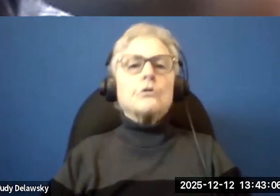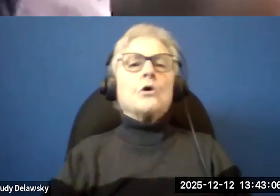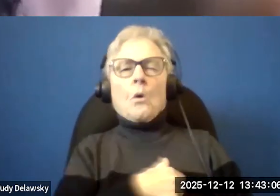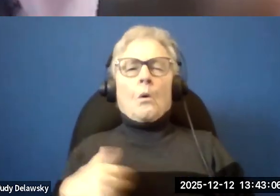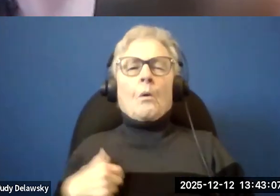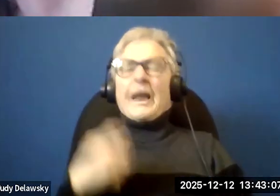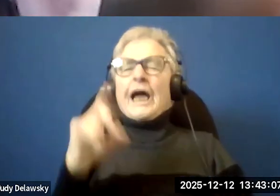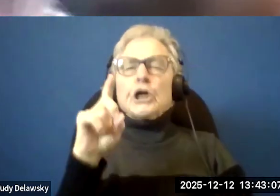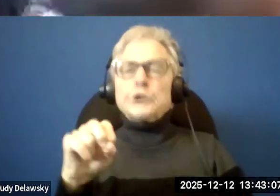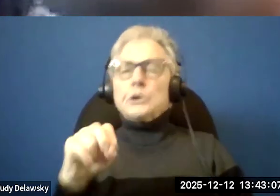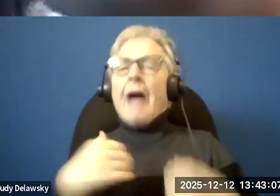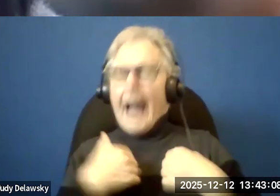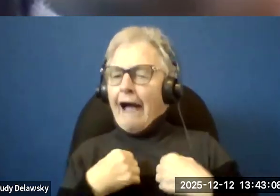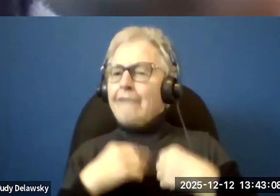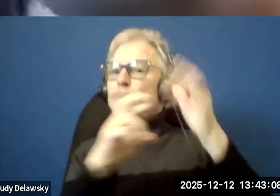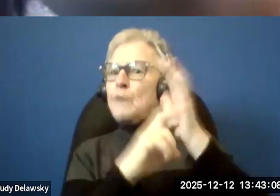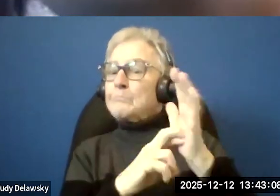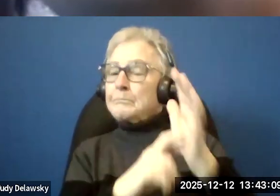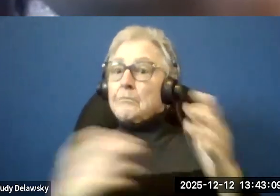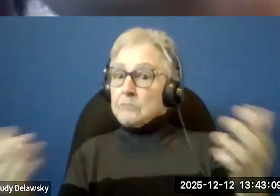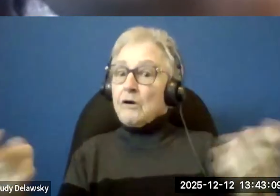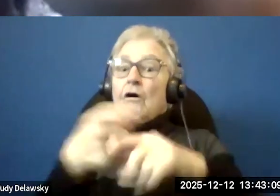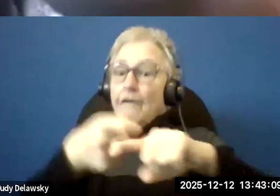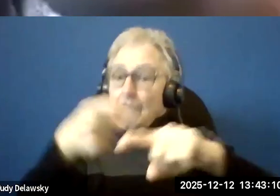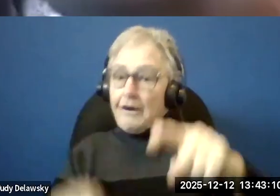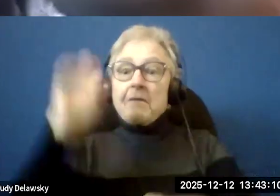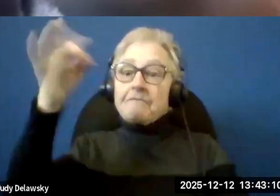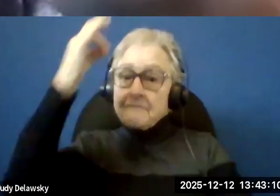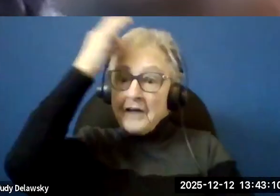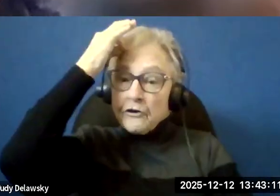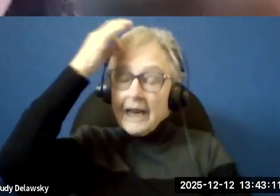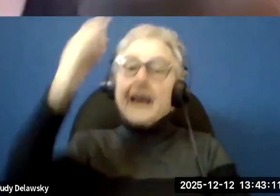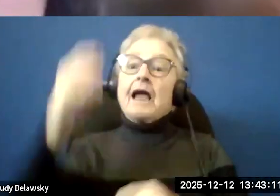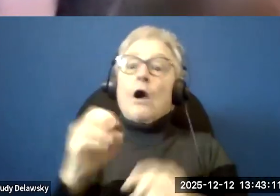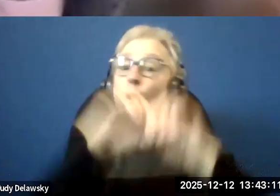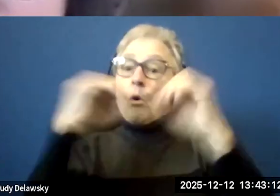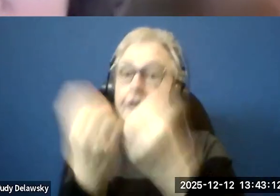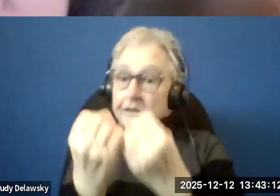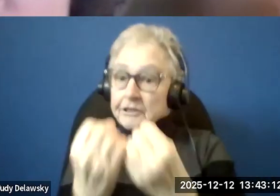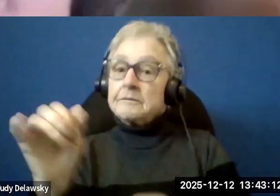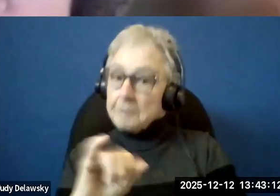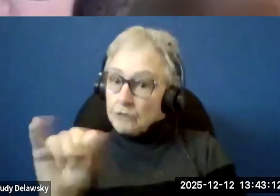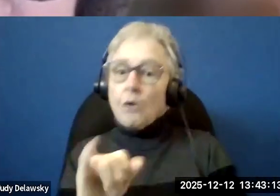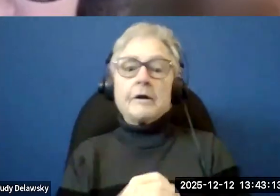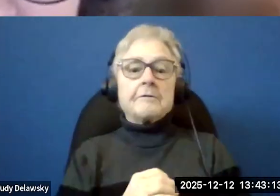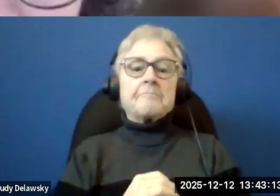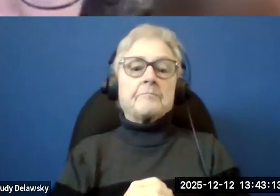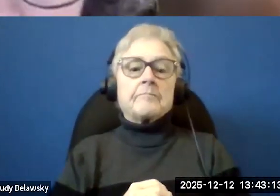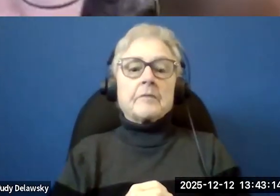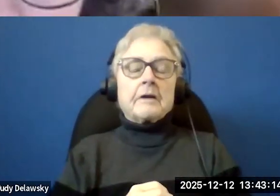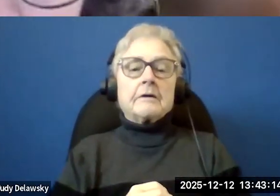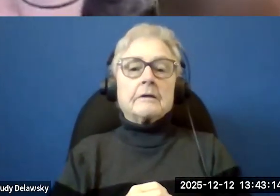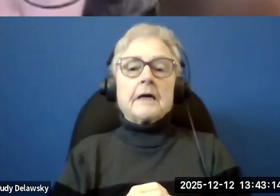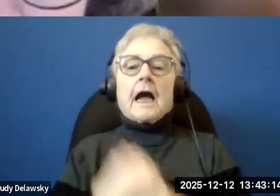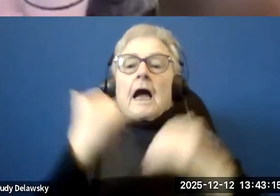have representation from the federally regulated organizations as well. And now, just in our last few minutes